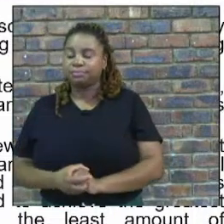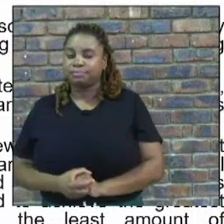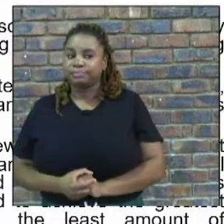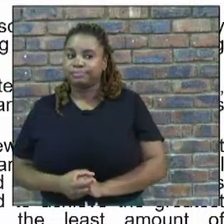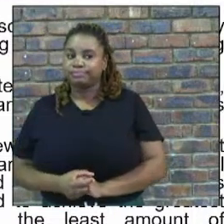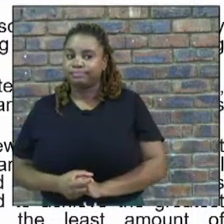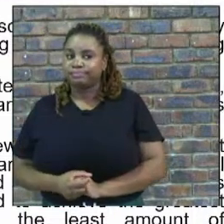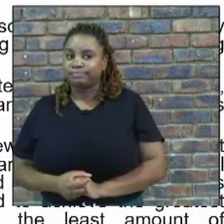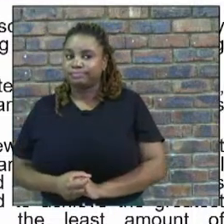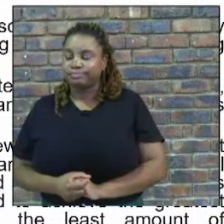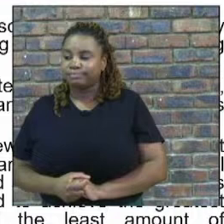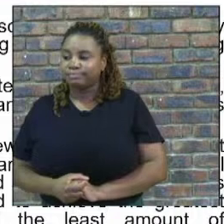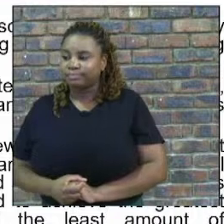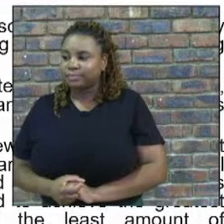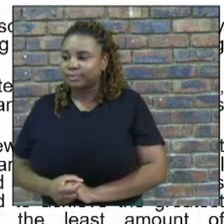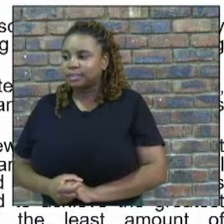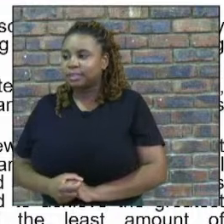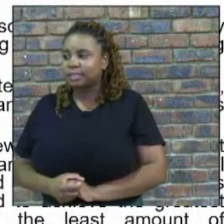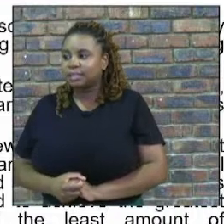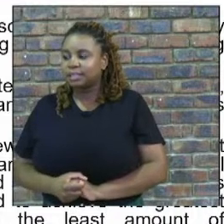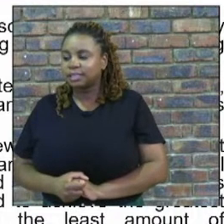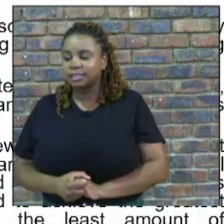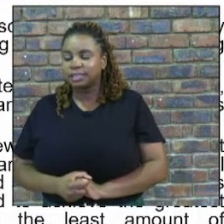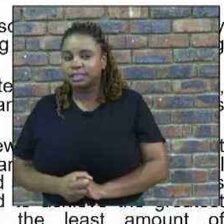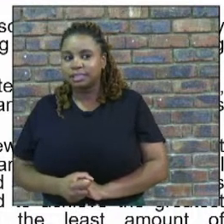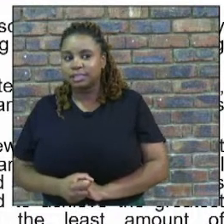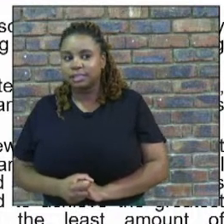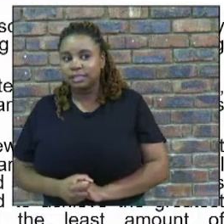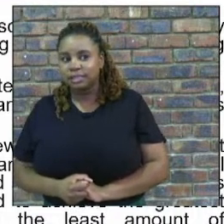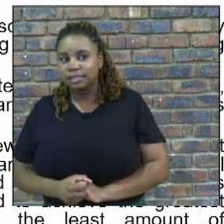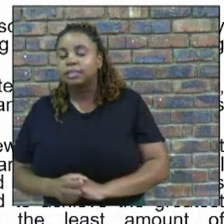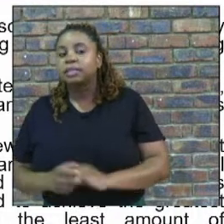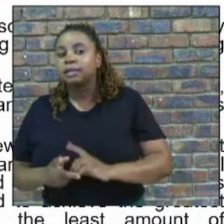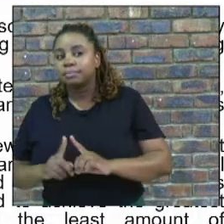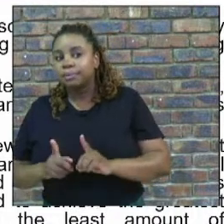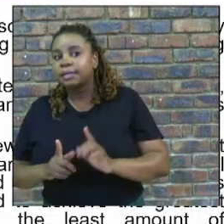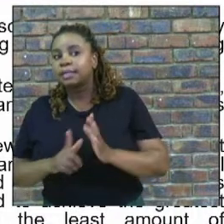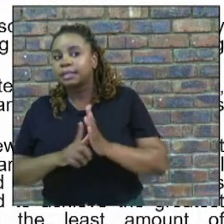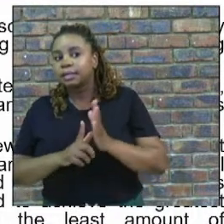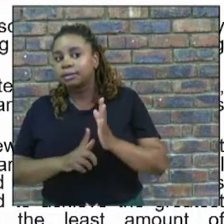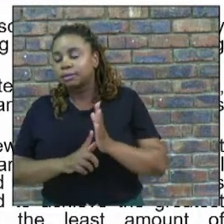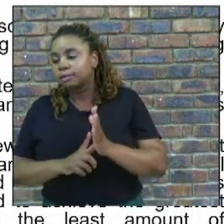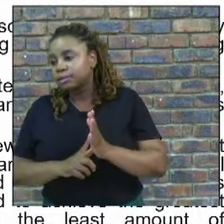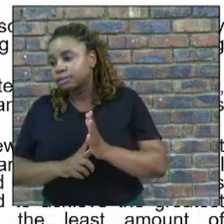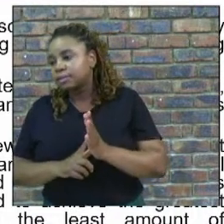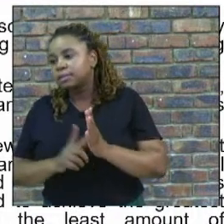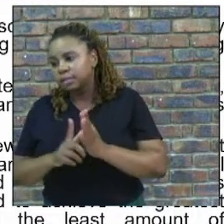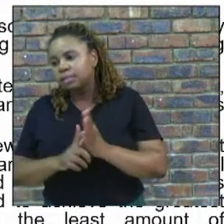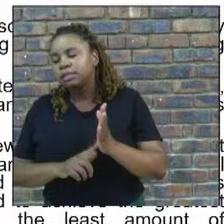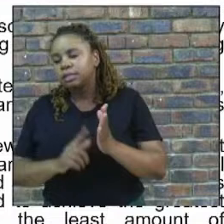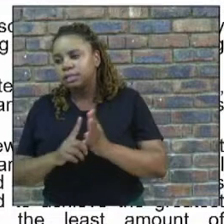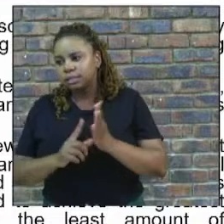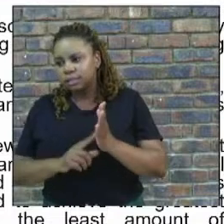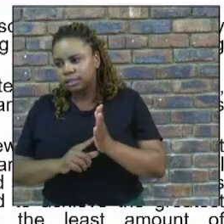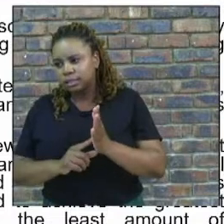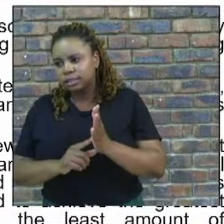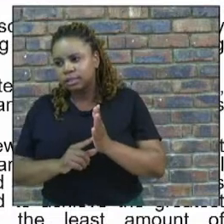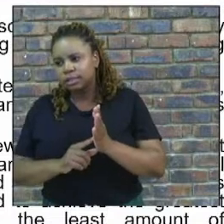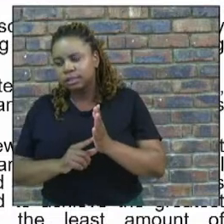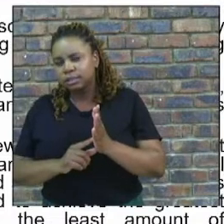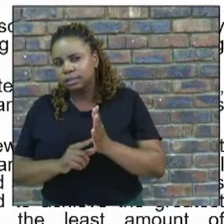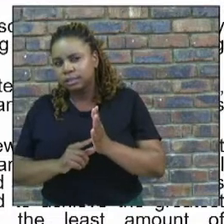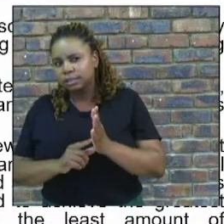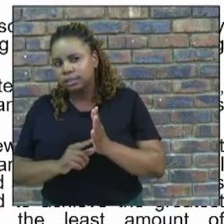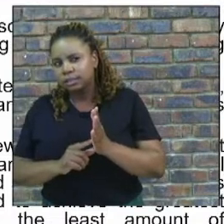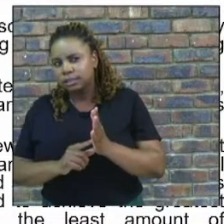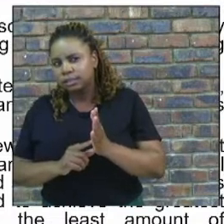of these guarantees. So that the legislation is developmental, is transformational, and we are able